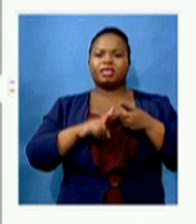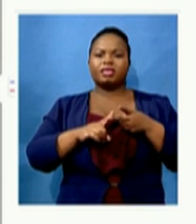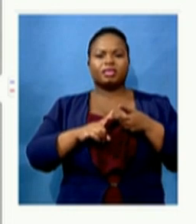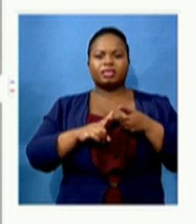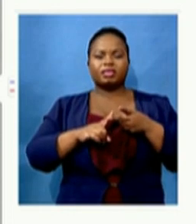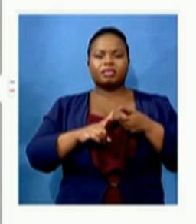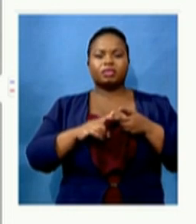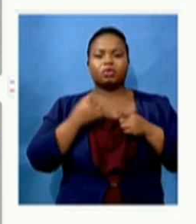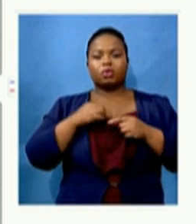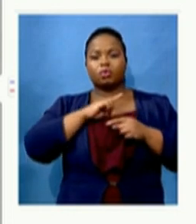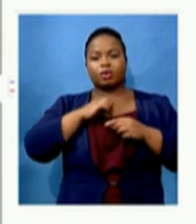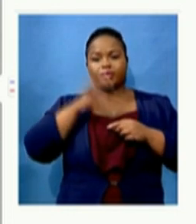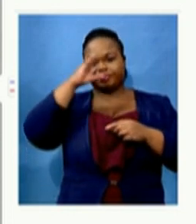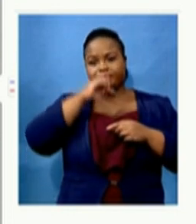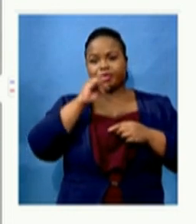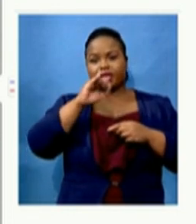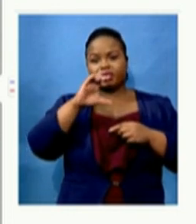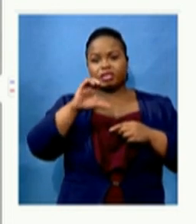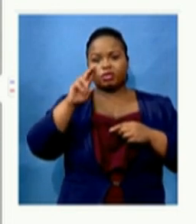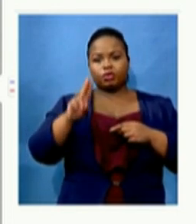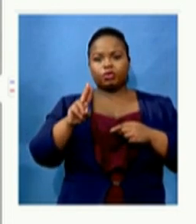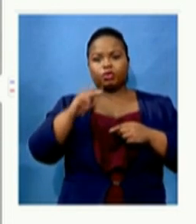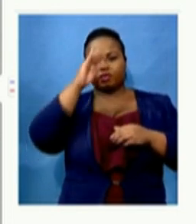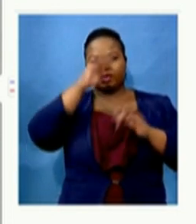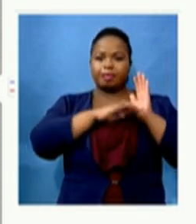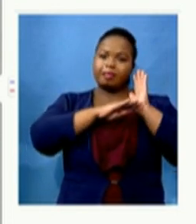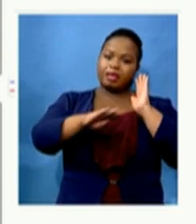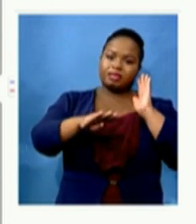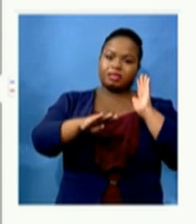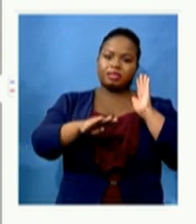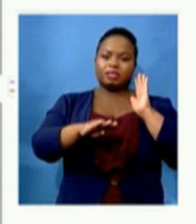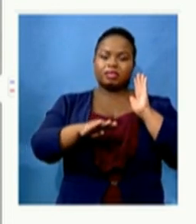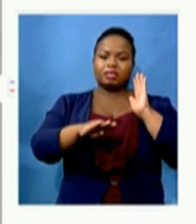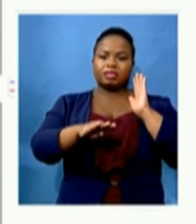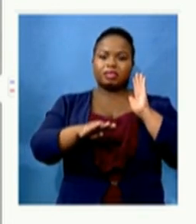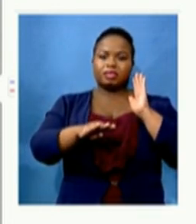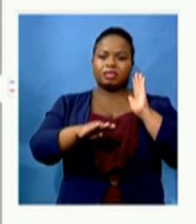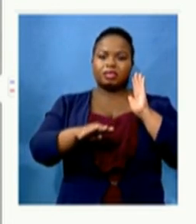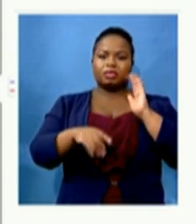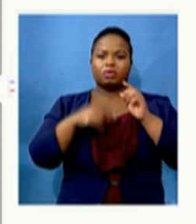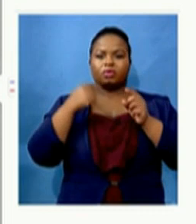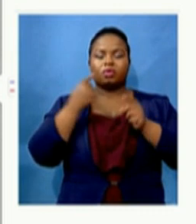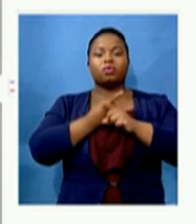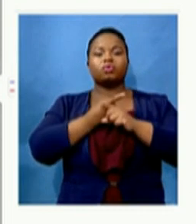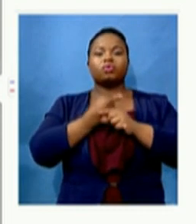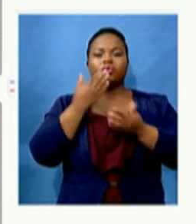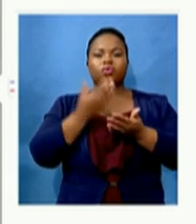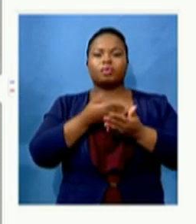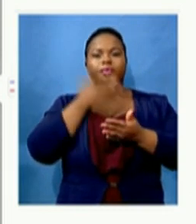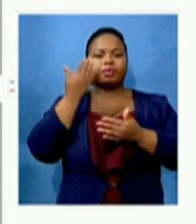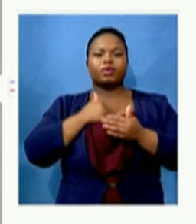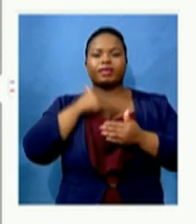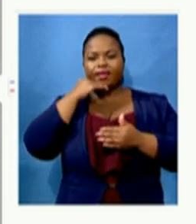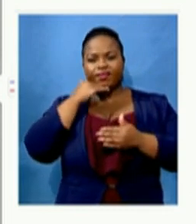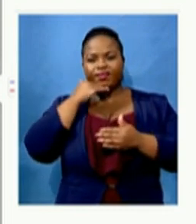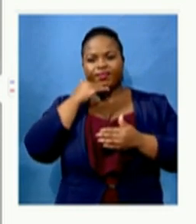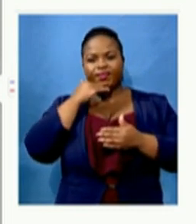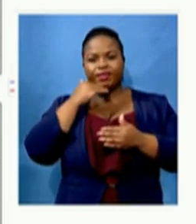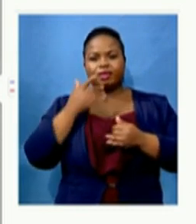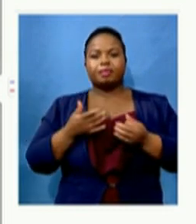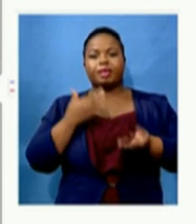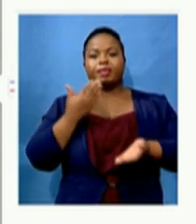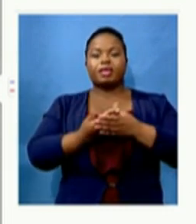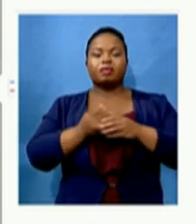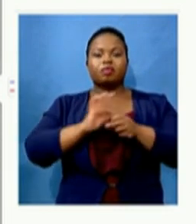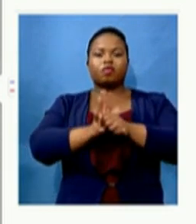may actually be breached, the threshold may be breached as early as the beginning of June. So our model outputs